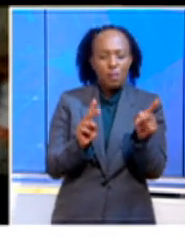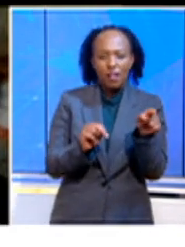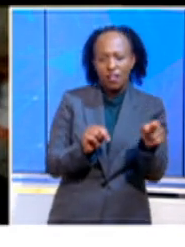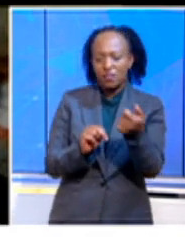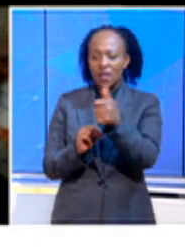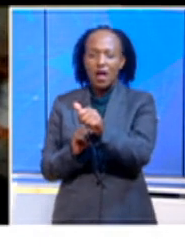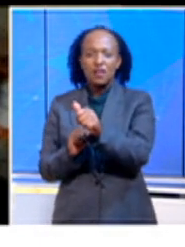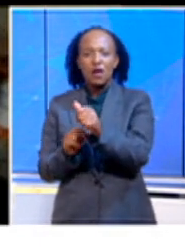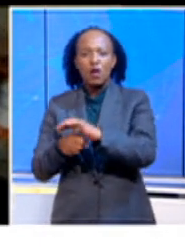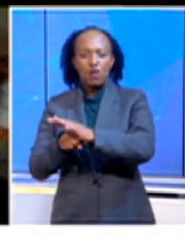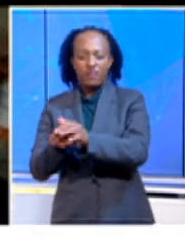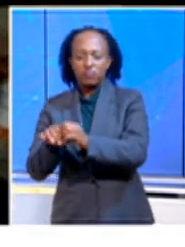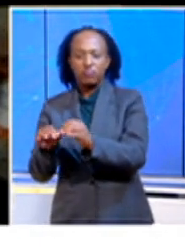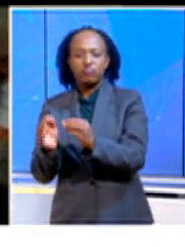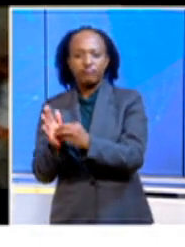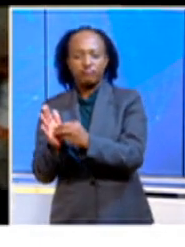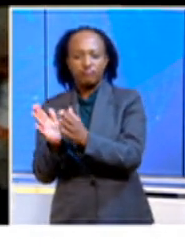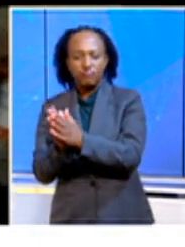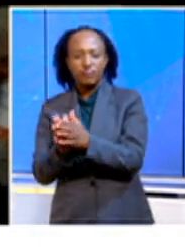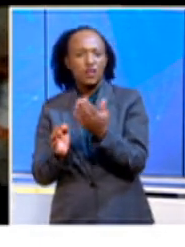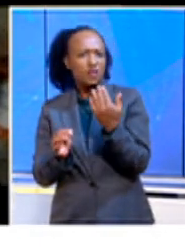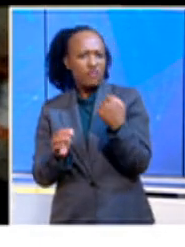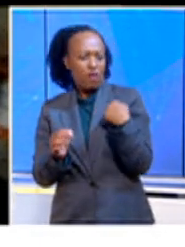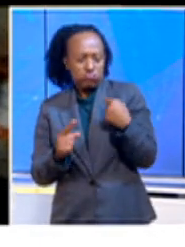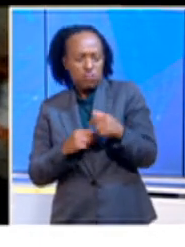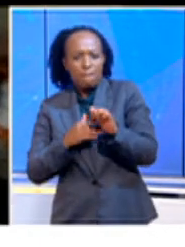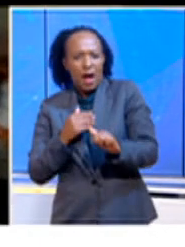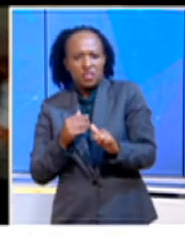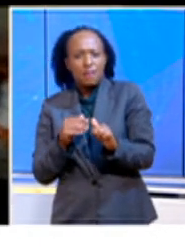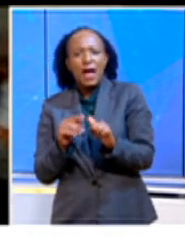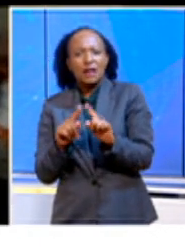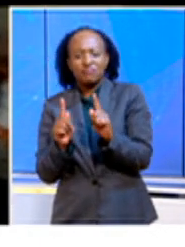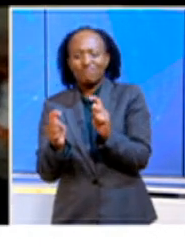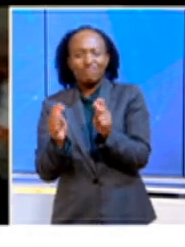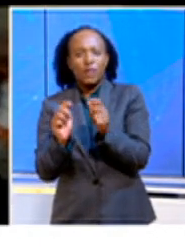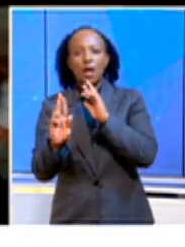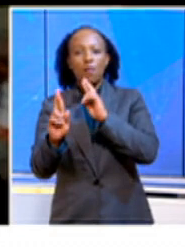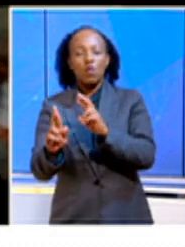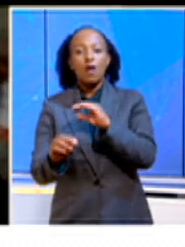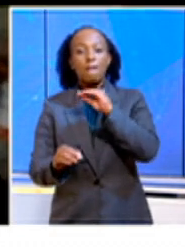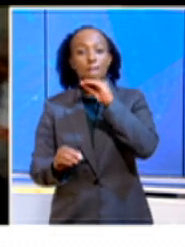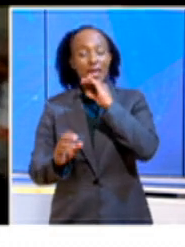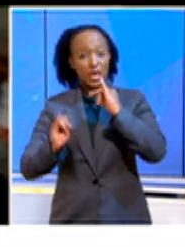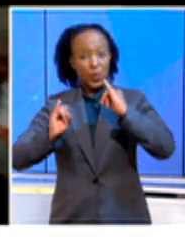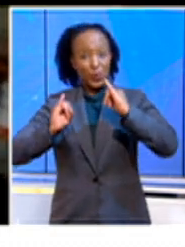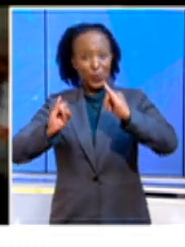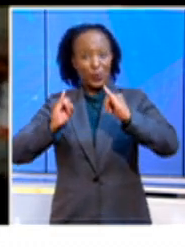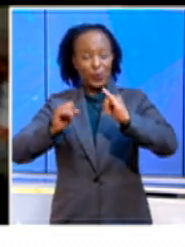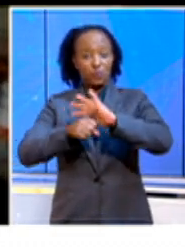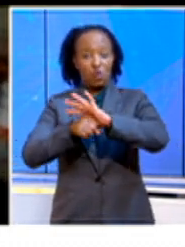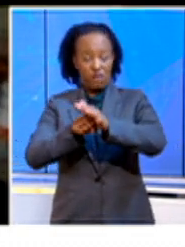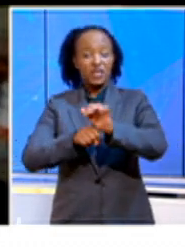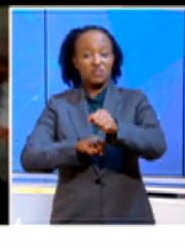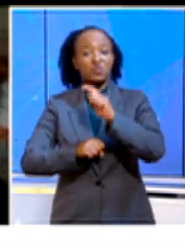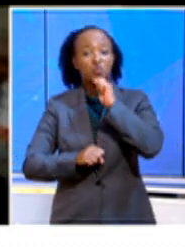Research Council for several months now. So that shows we've had a very severe epidemic. And